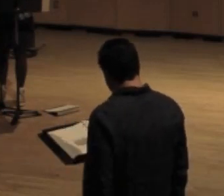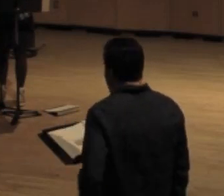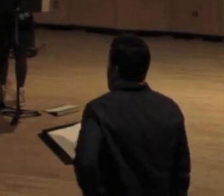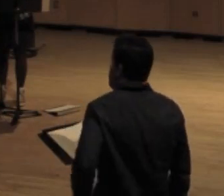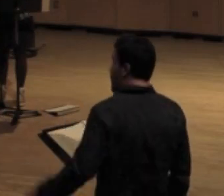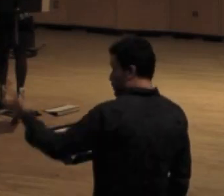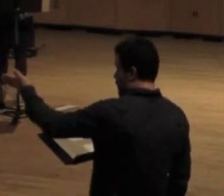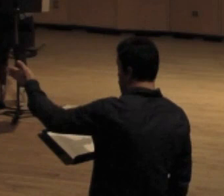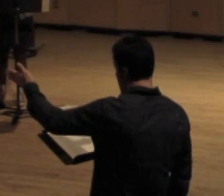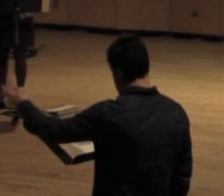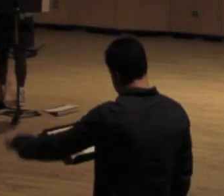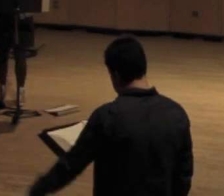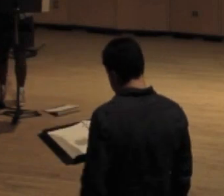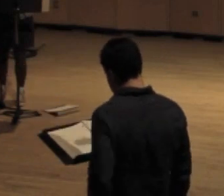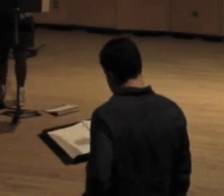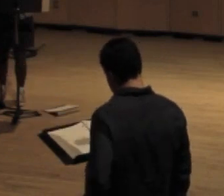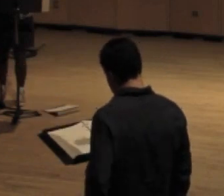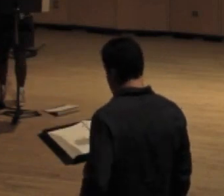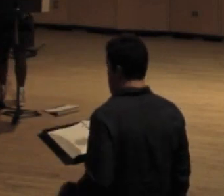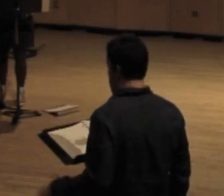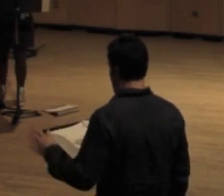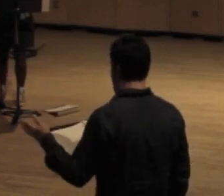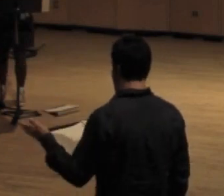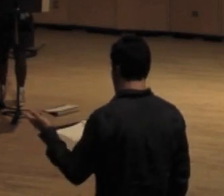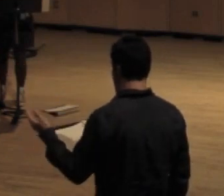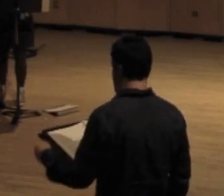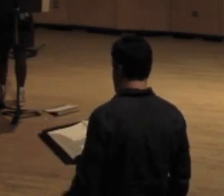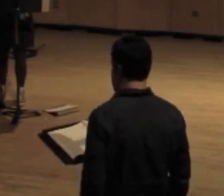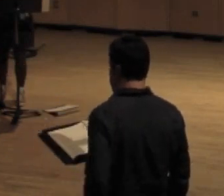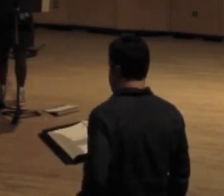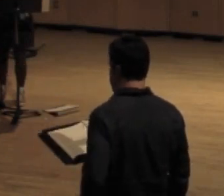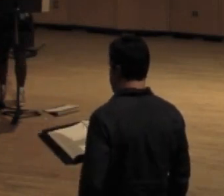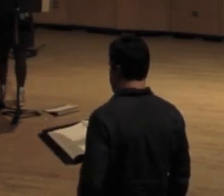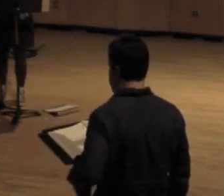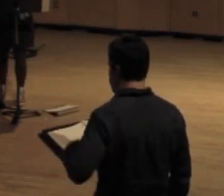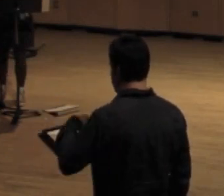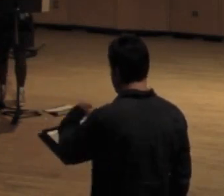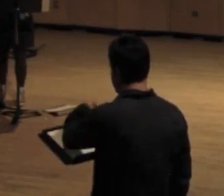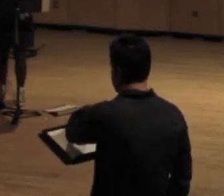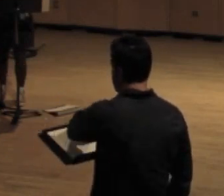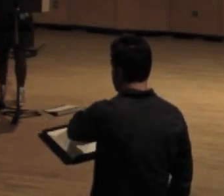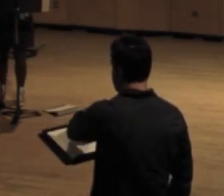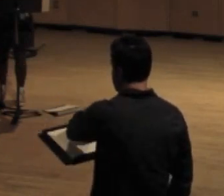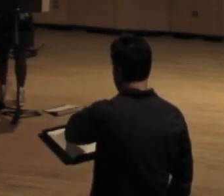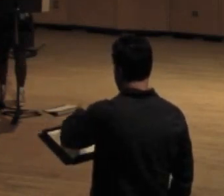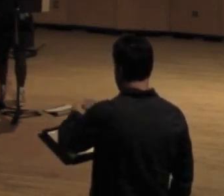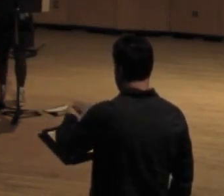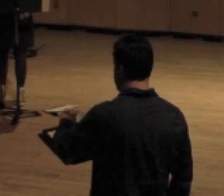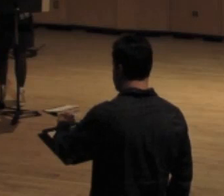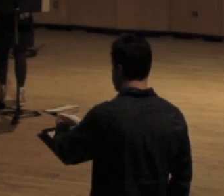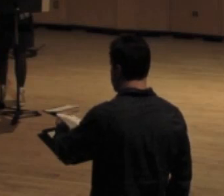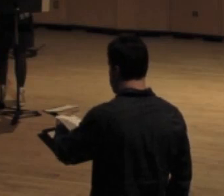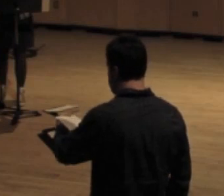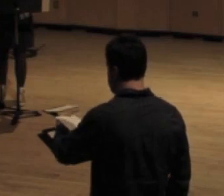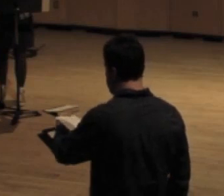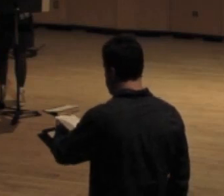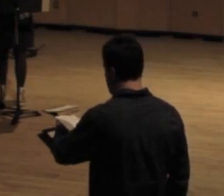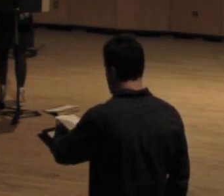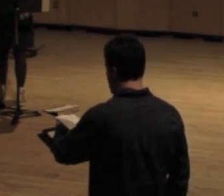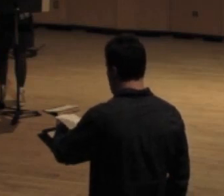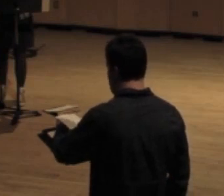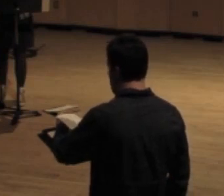H and you is everything okay with you too everything's basically the same